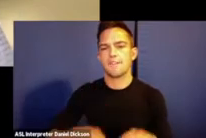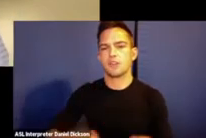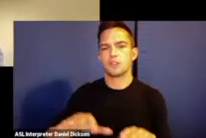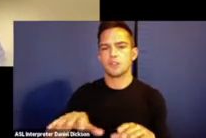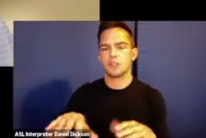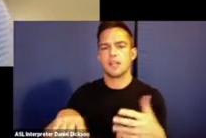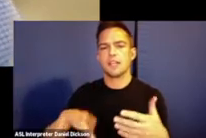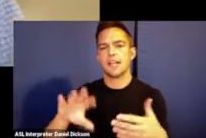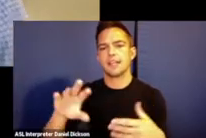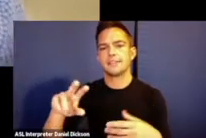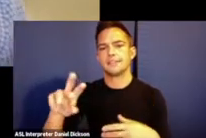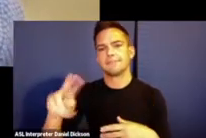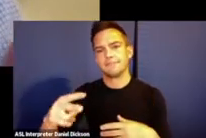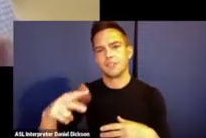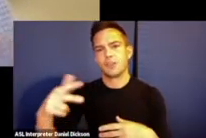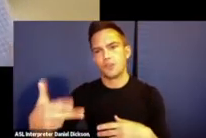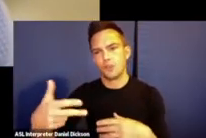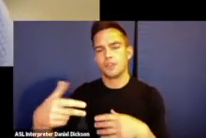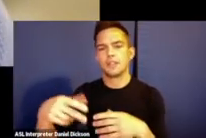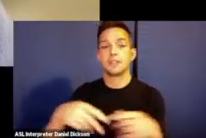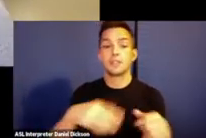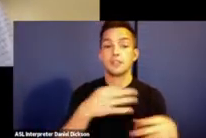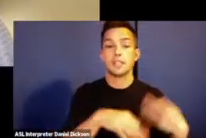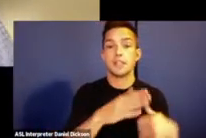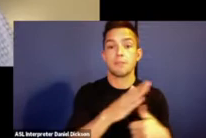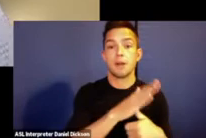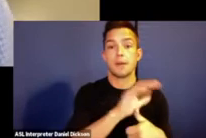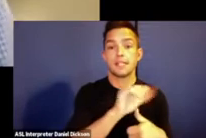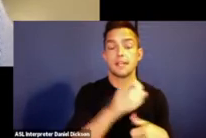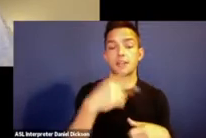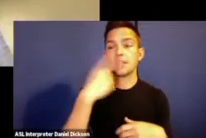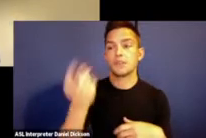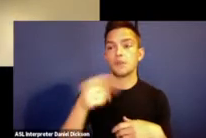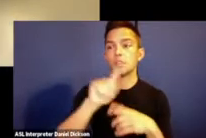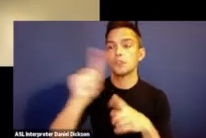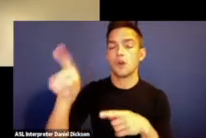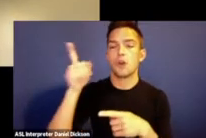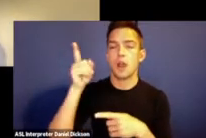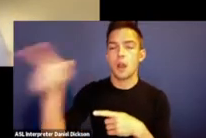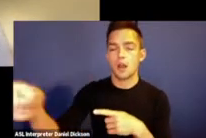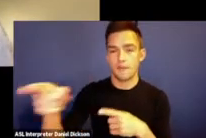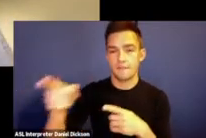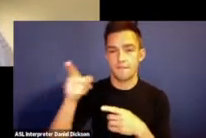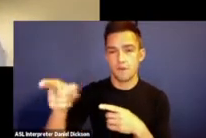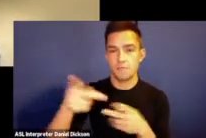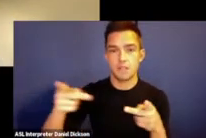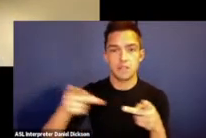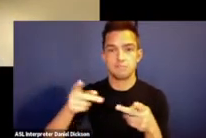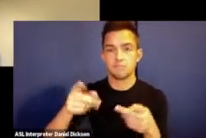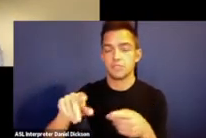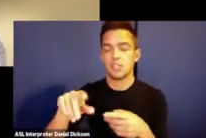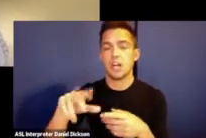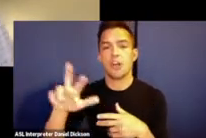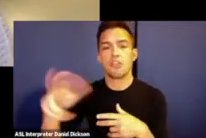frequently, children were turned away from primary care and told to go many hundreds of kilometers to a tertiary care